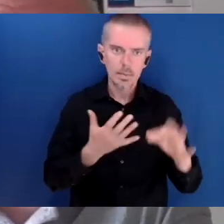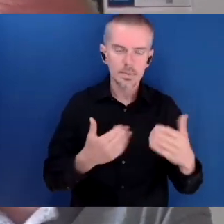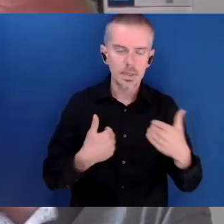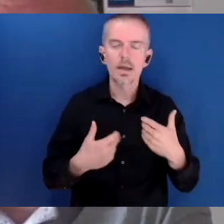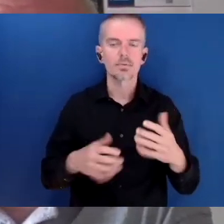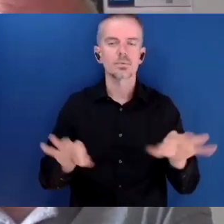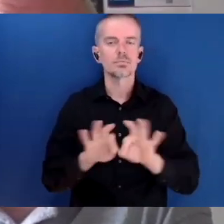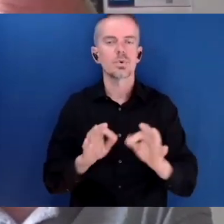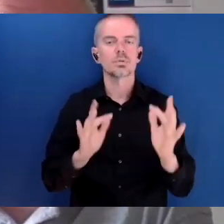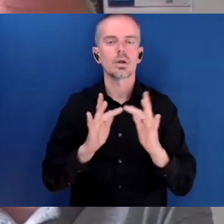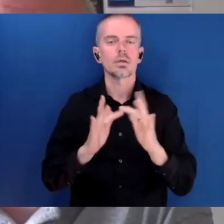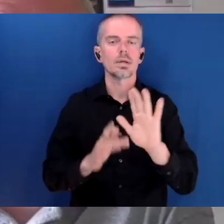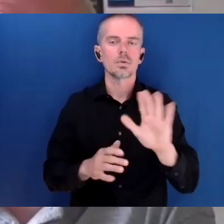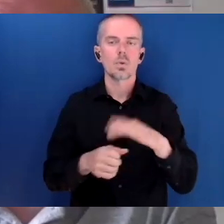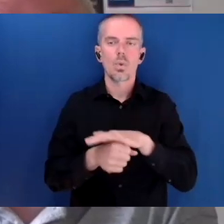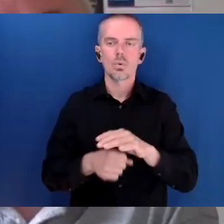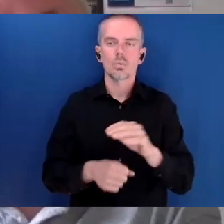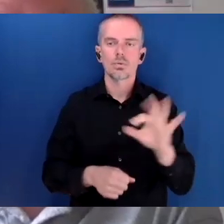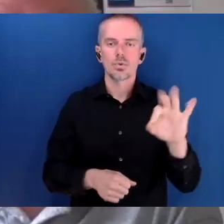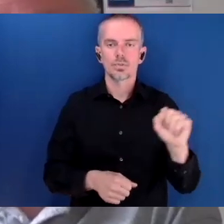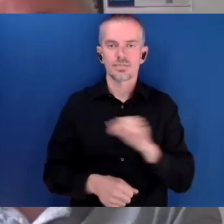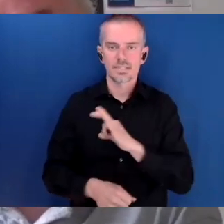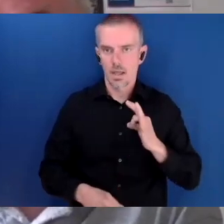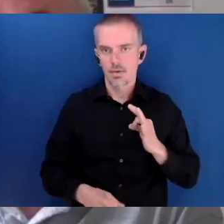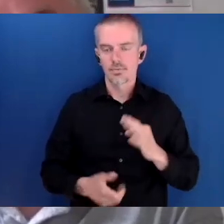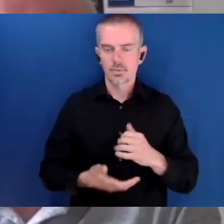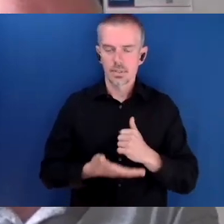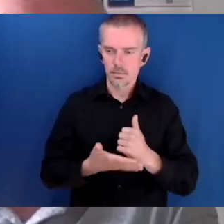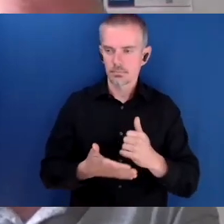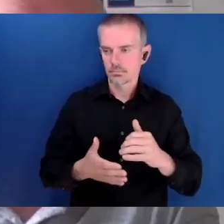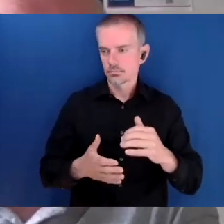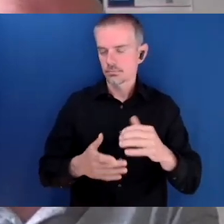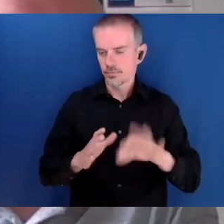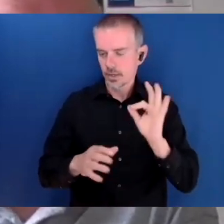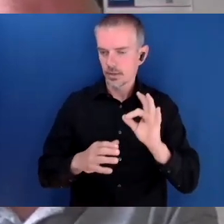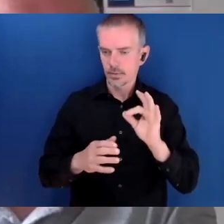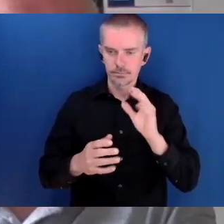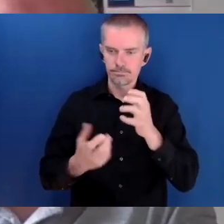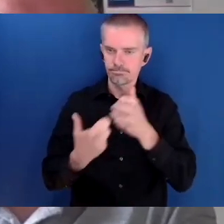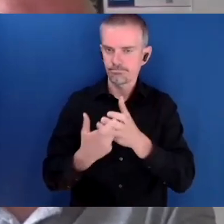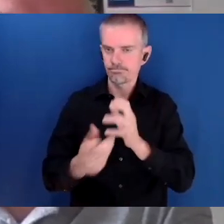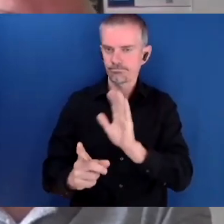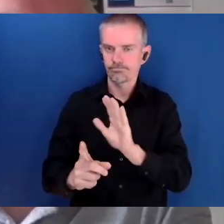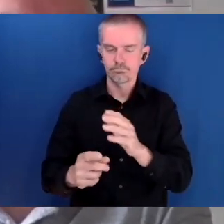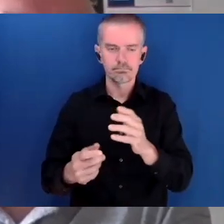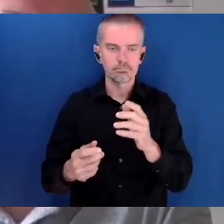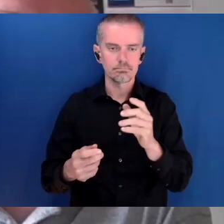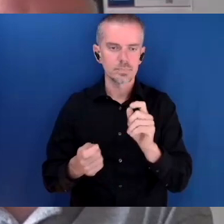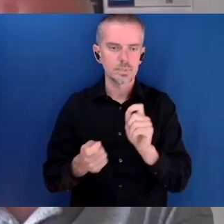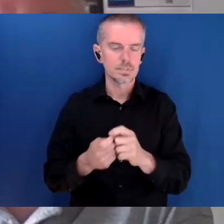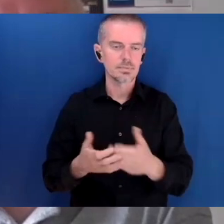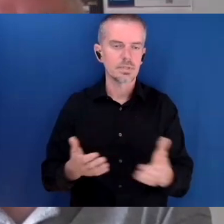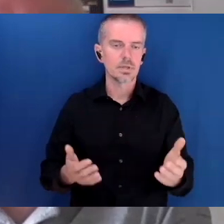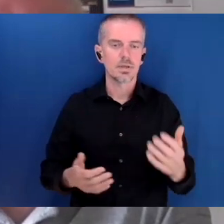your local Forest Service staff can help you do that. And we probably have less